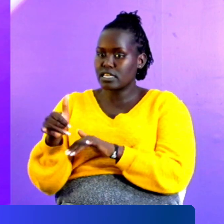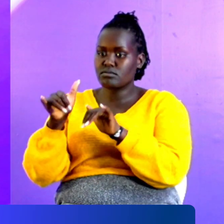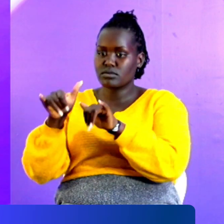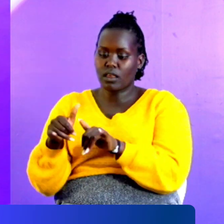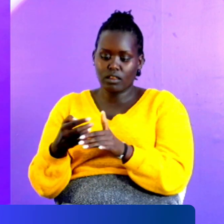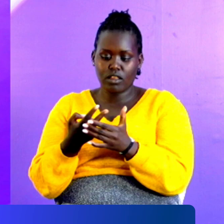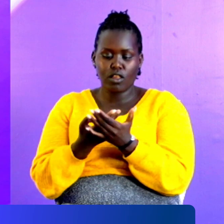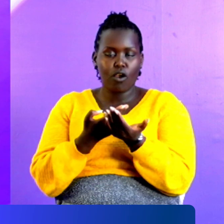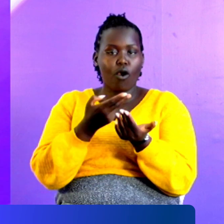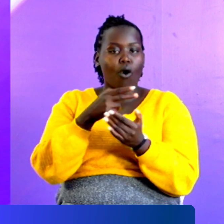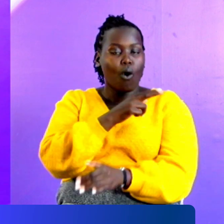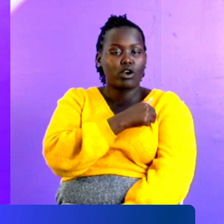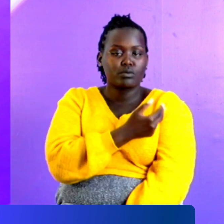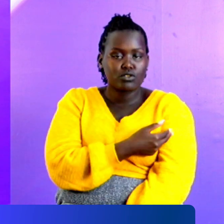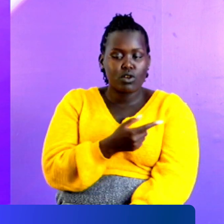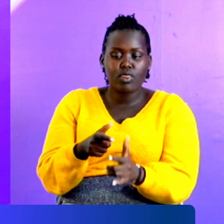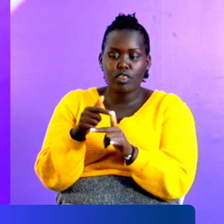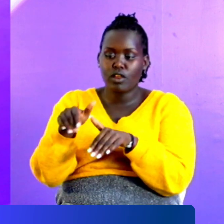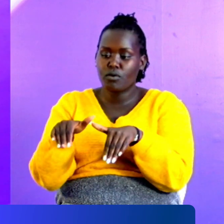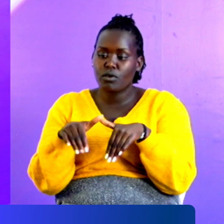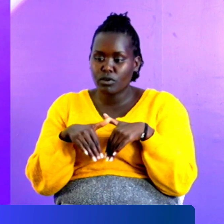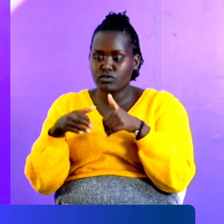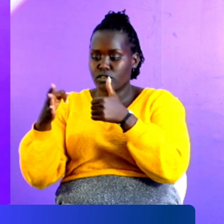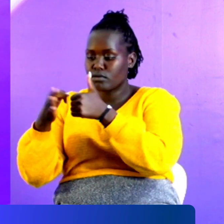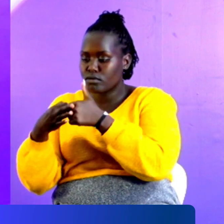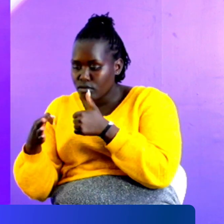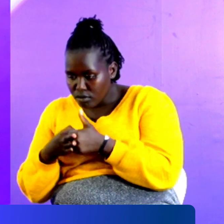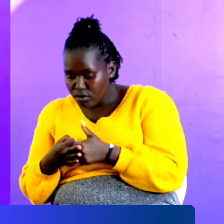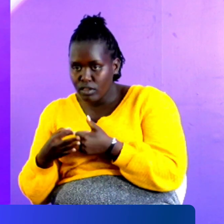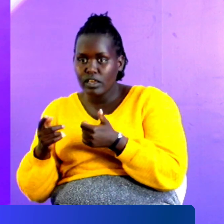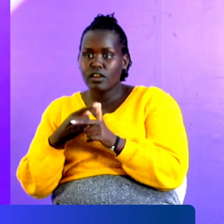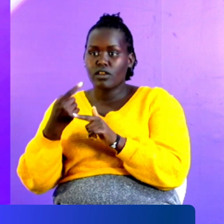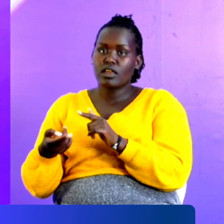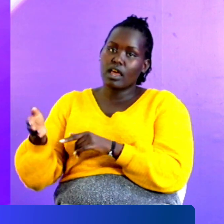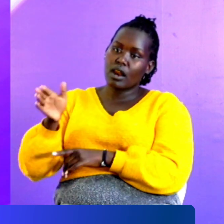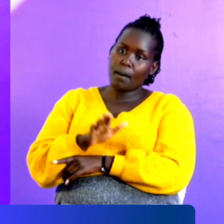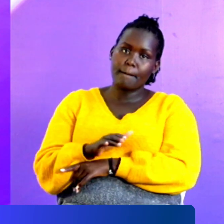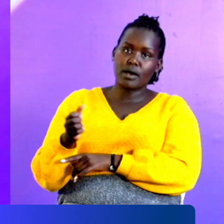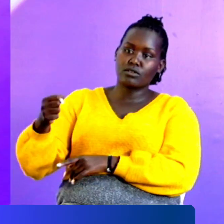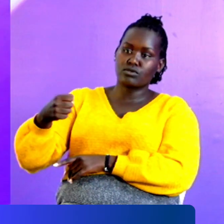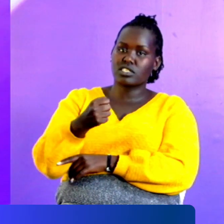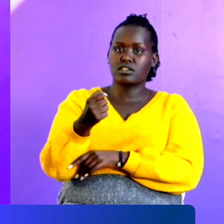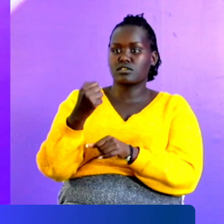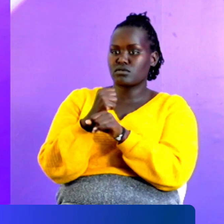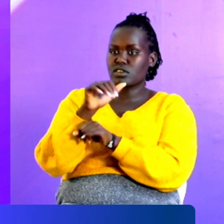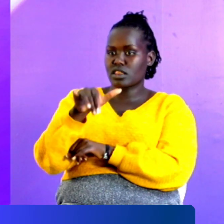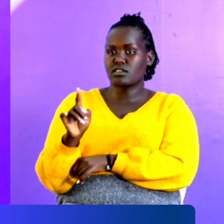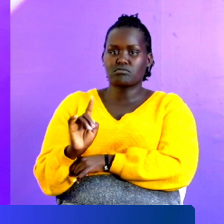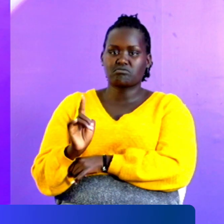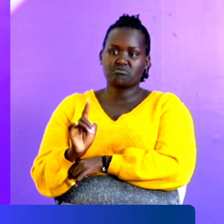hospital. Again, we sit, we wait for nane nane. Yeah. Nane nane. We come to the streets. Yeah. No, we are not going to do that